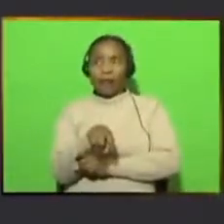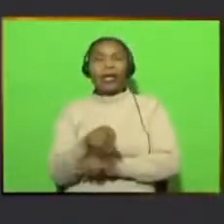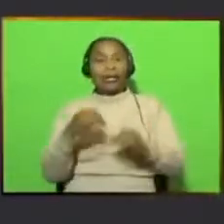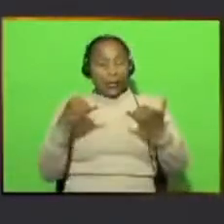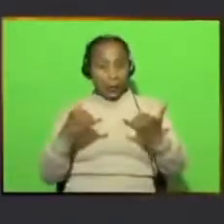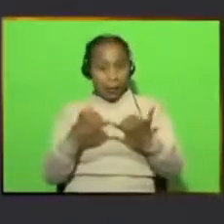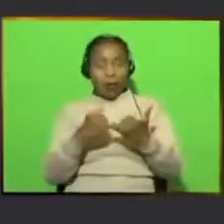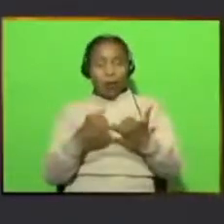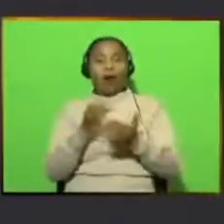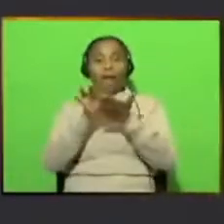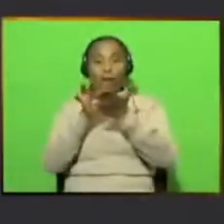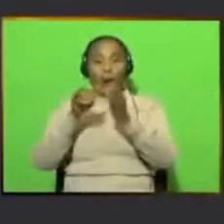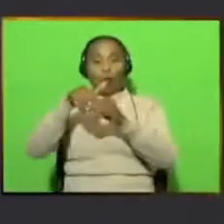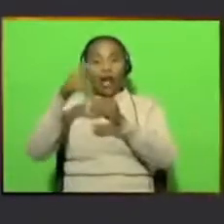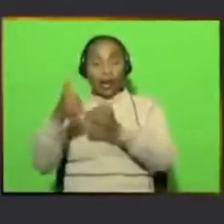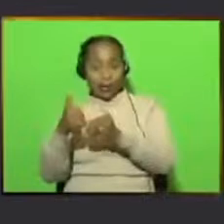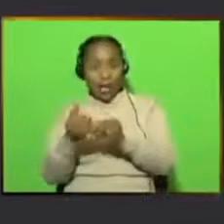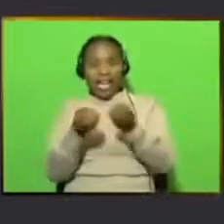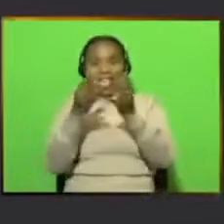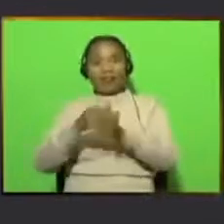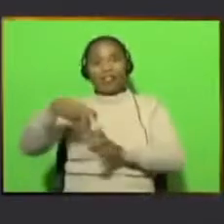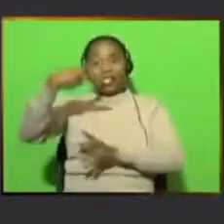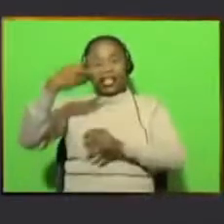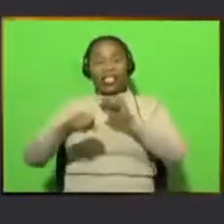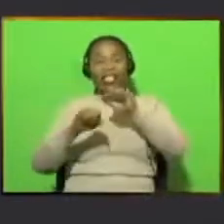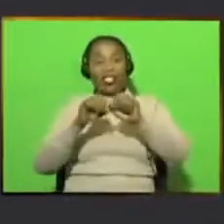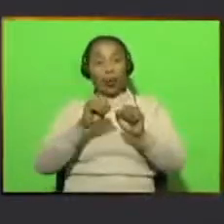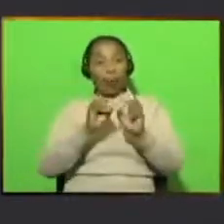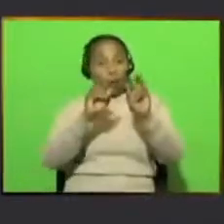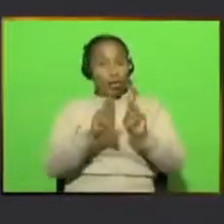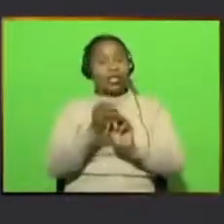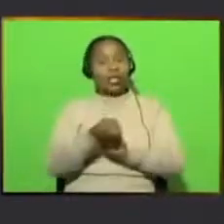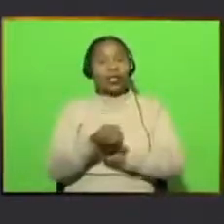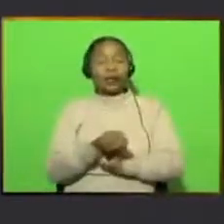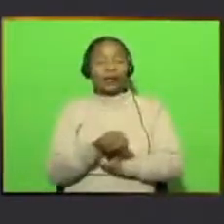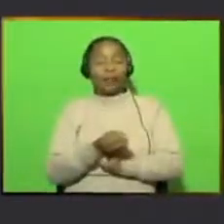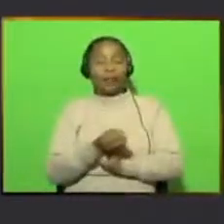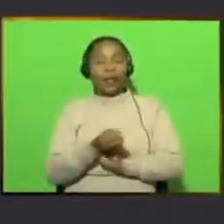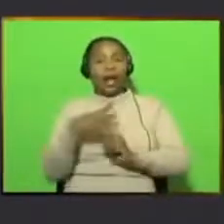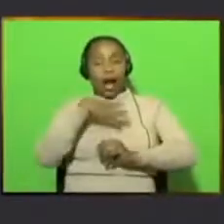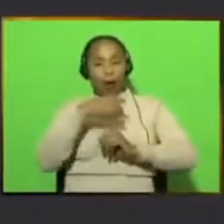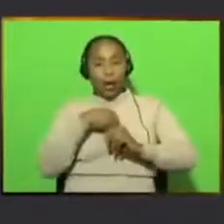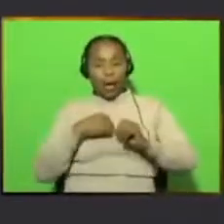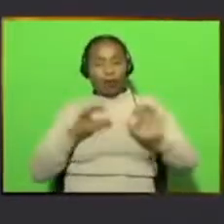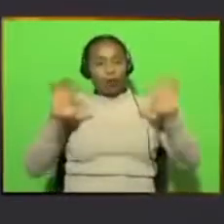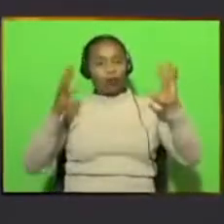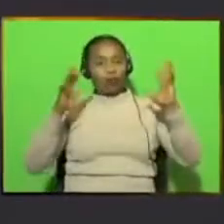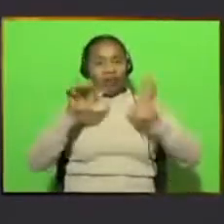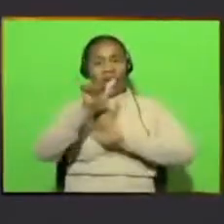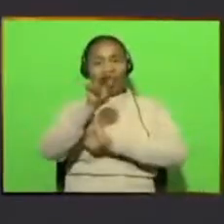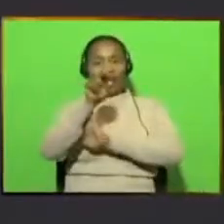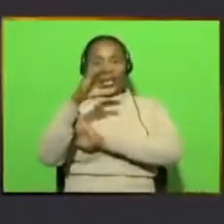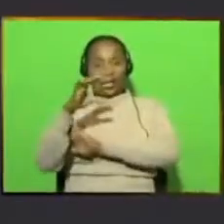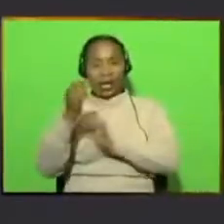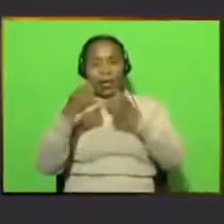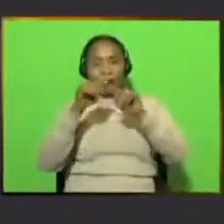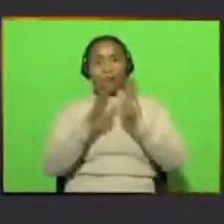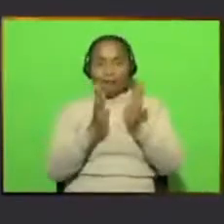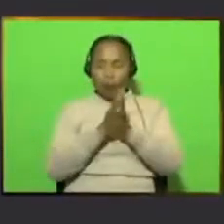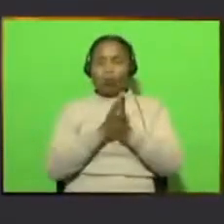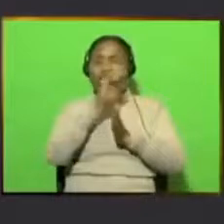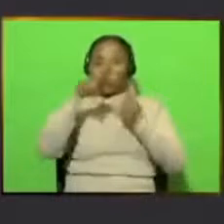chance. I would like to congratulate the ANC for accepting the result, even if they didn't get